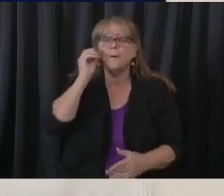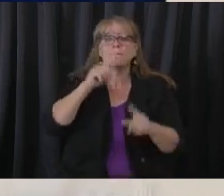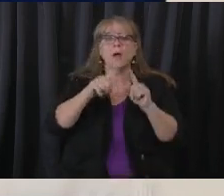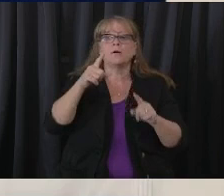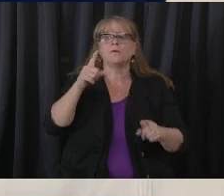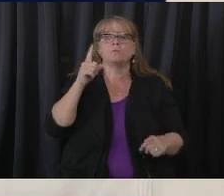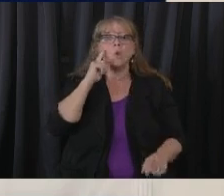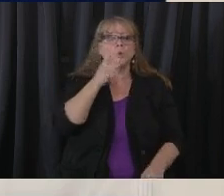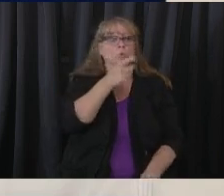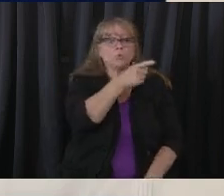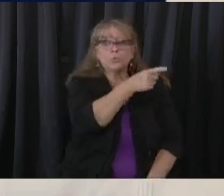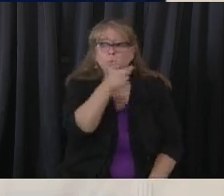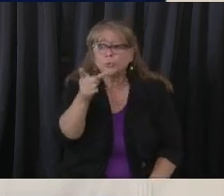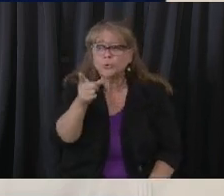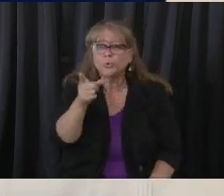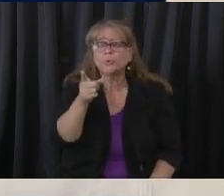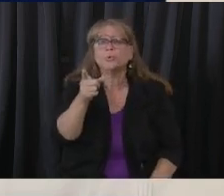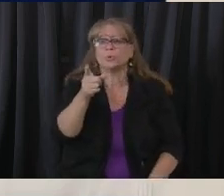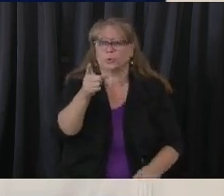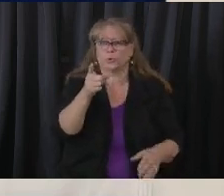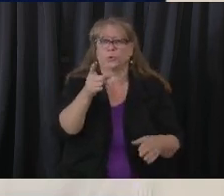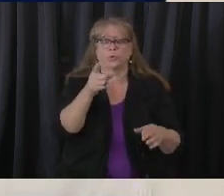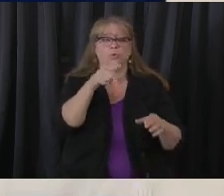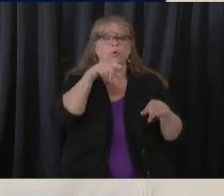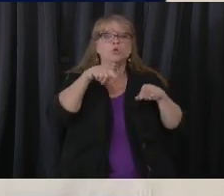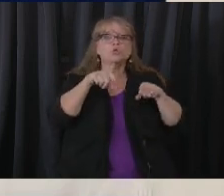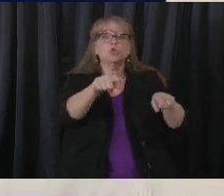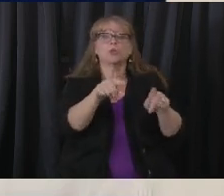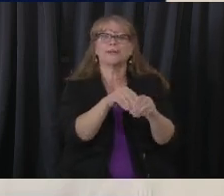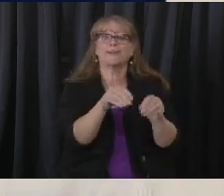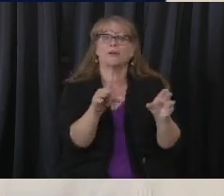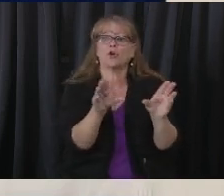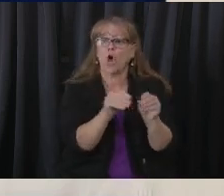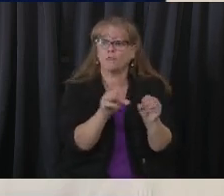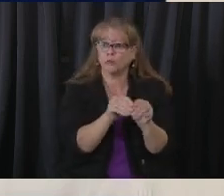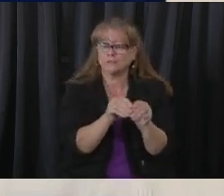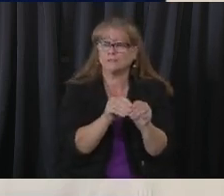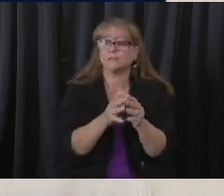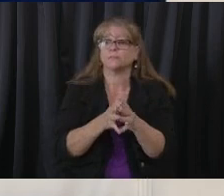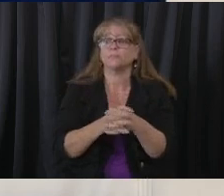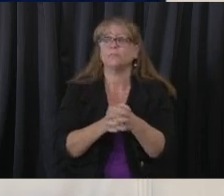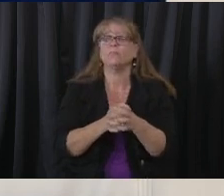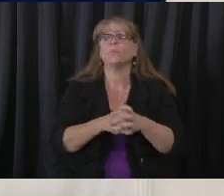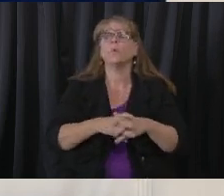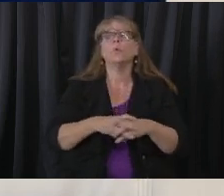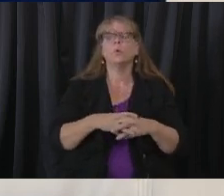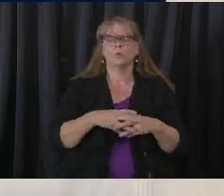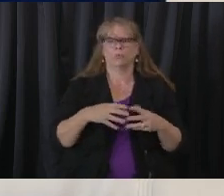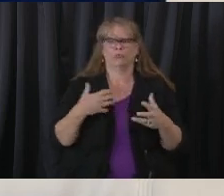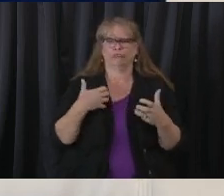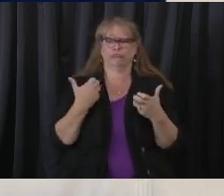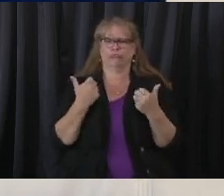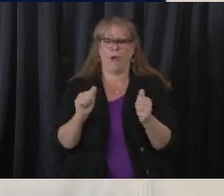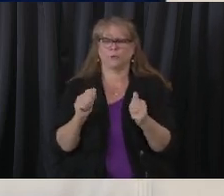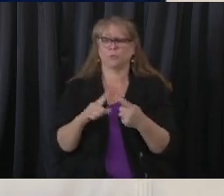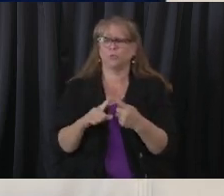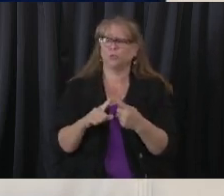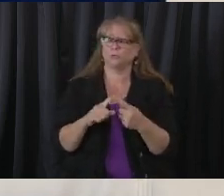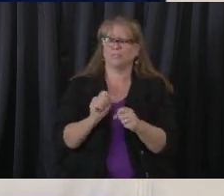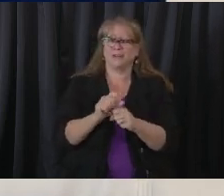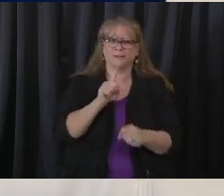haven't attended, members of the public, we do them all in as safe a way as possible. All the people in the room, the members of the media, our